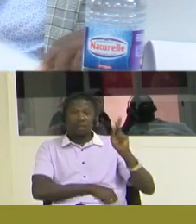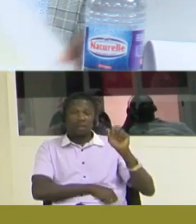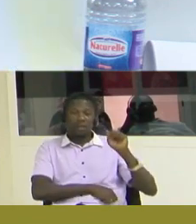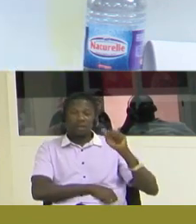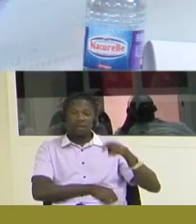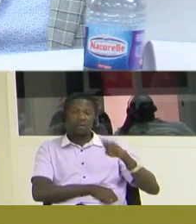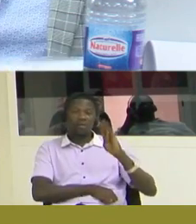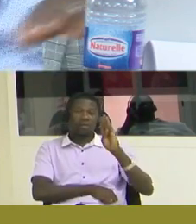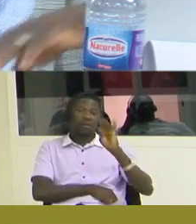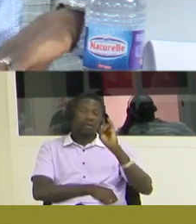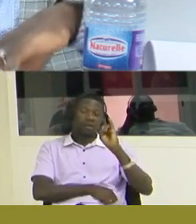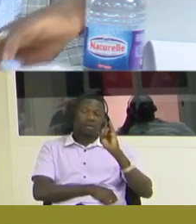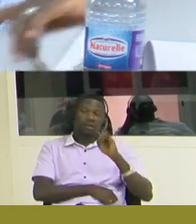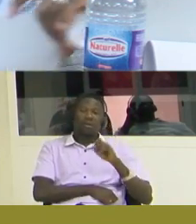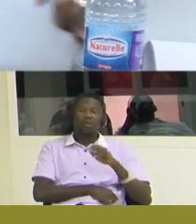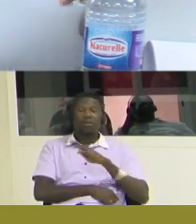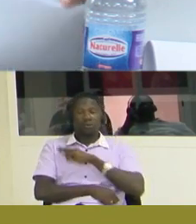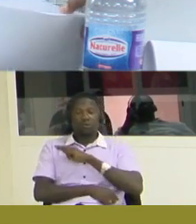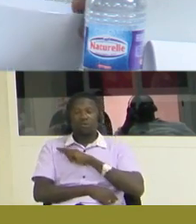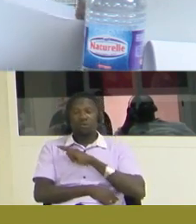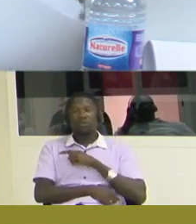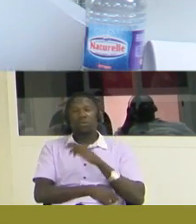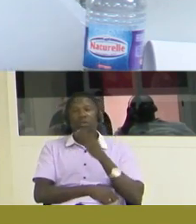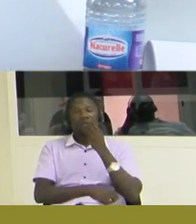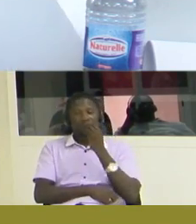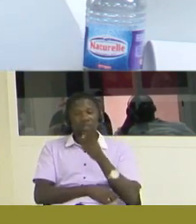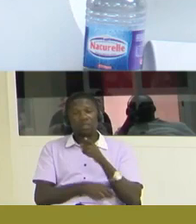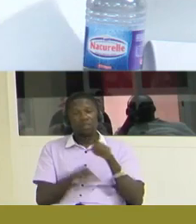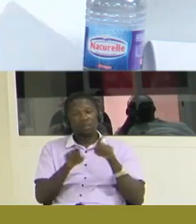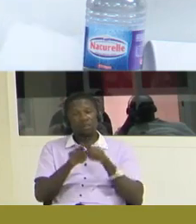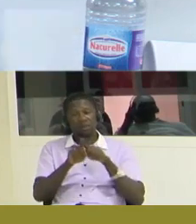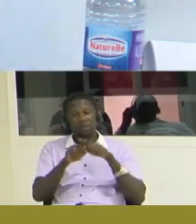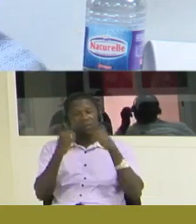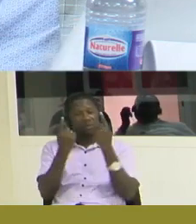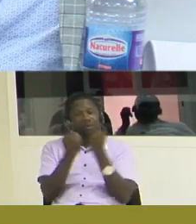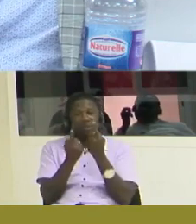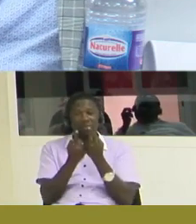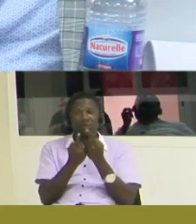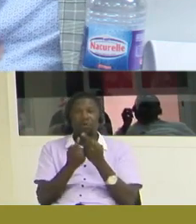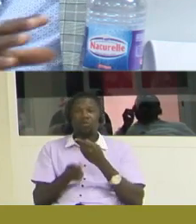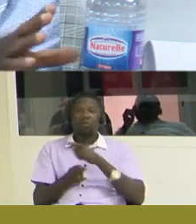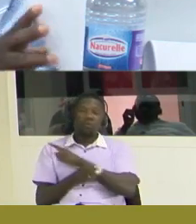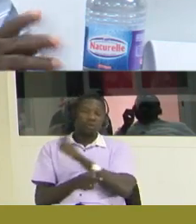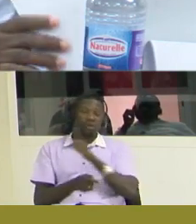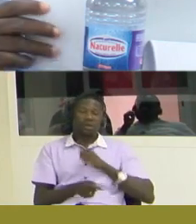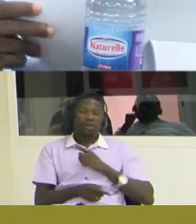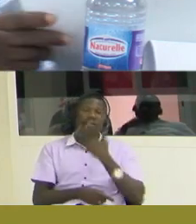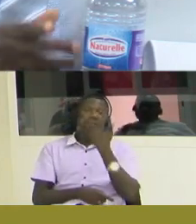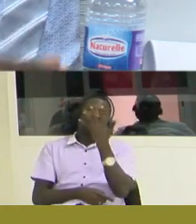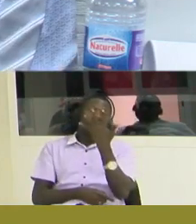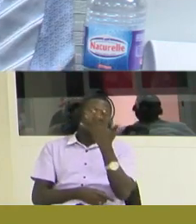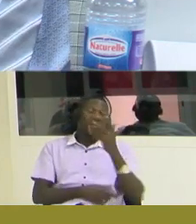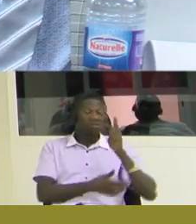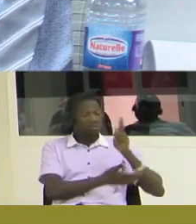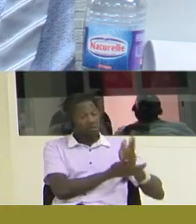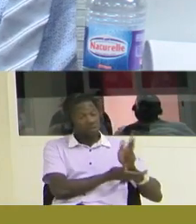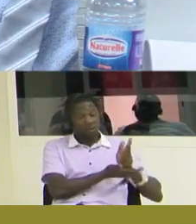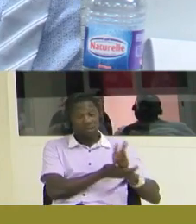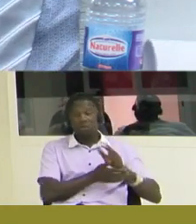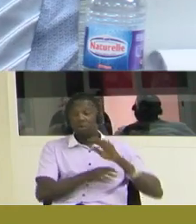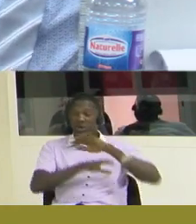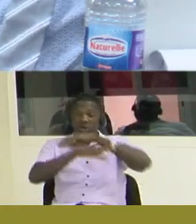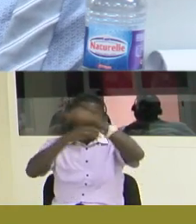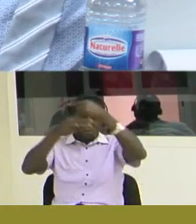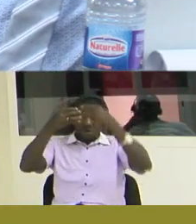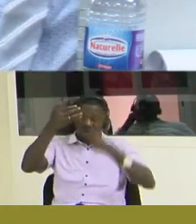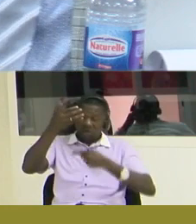said the same thing we have five witnesses all of them are unanimous on